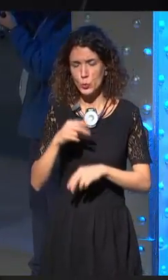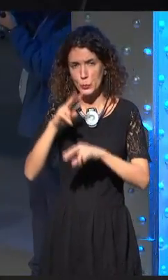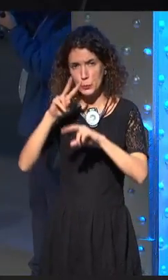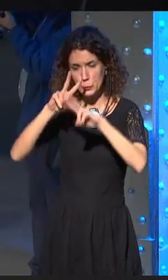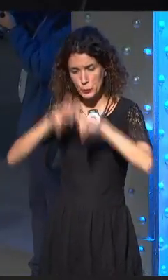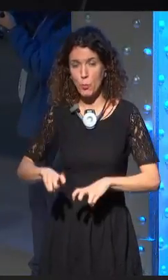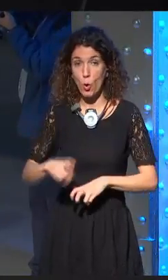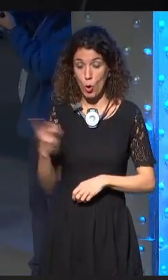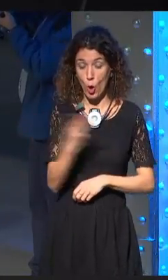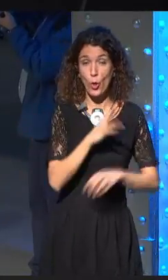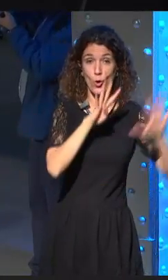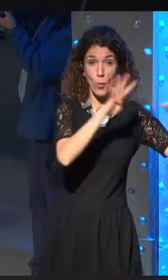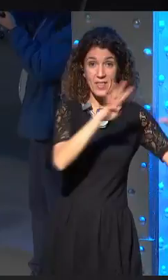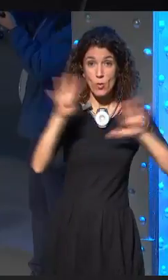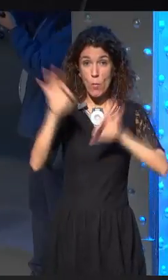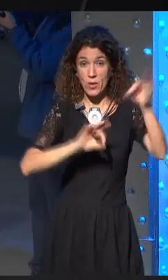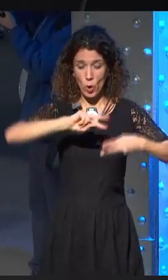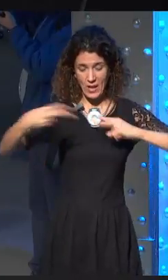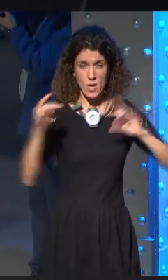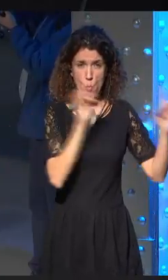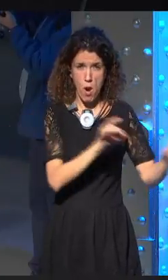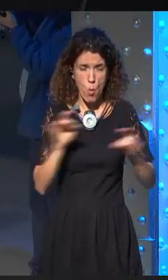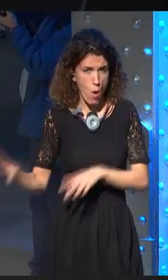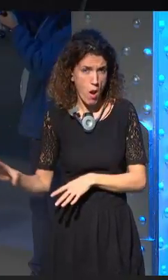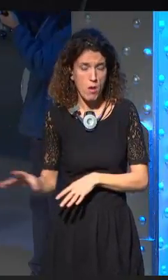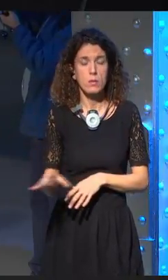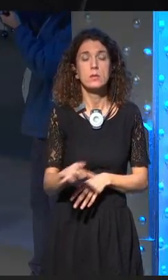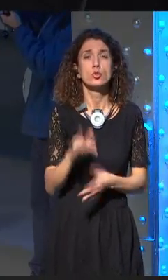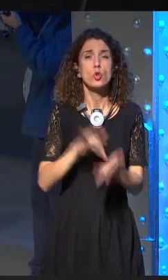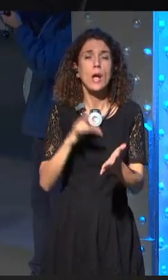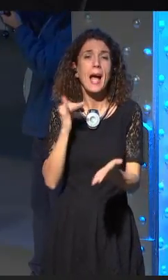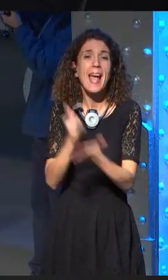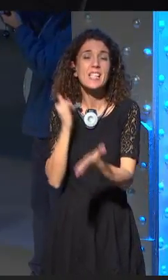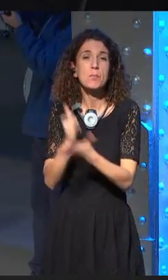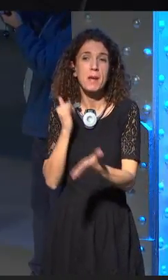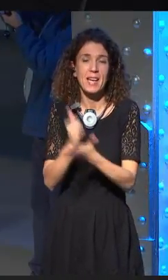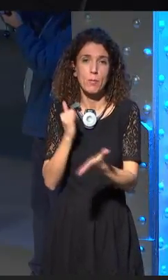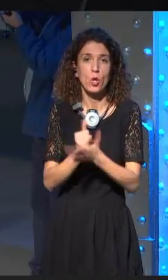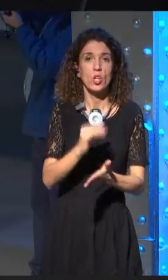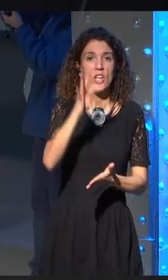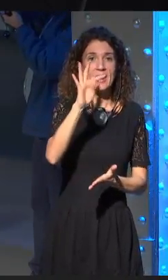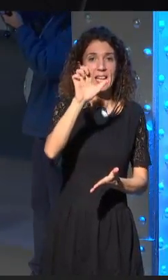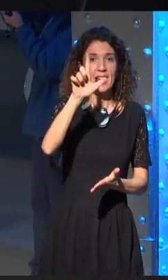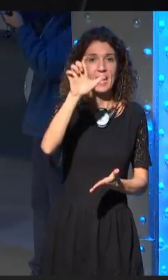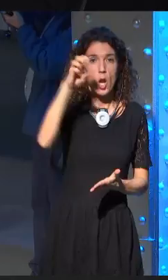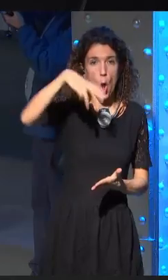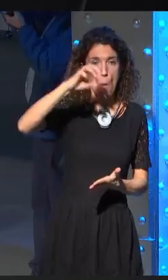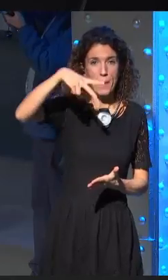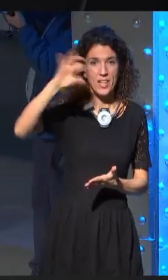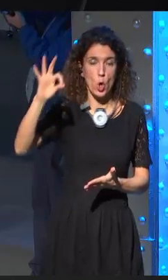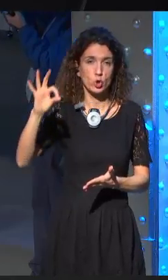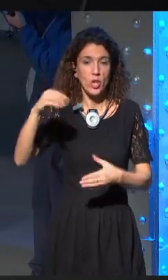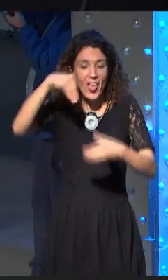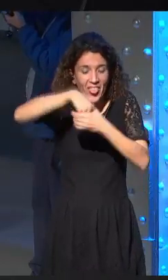genetically the same. And there was this one experiment on our telomeres, which our telomeres are these things on the ends of our chromosomes. It's